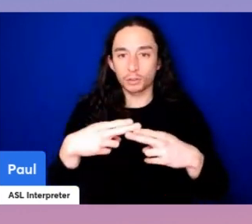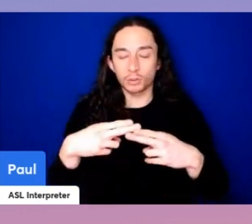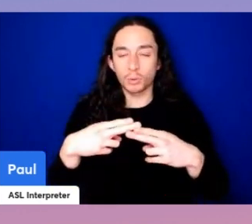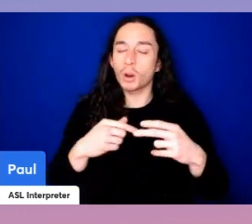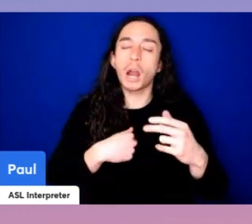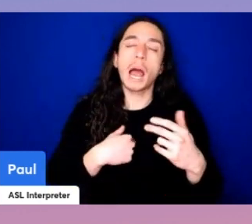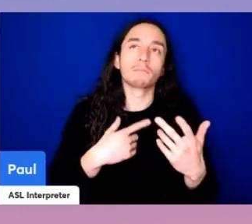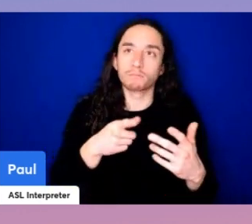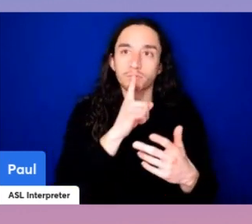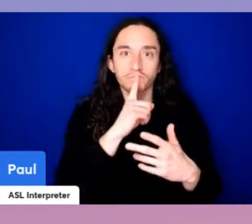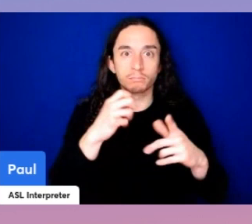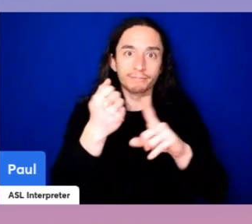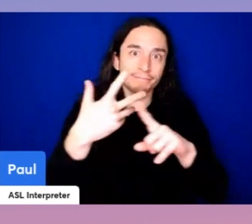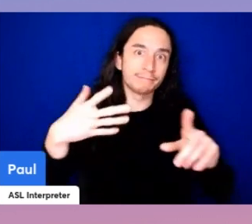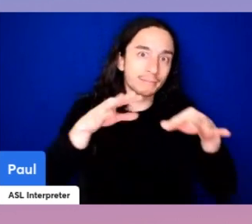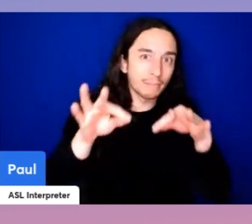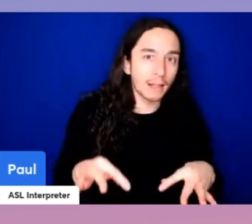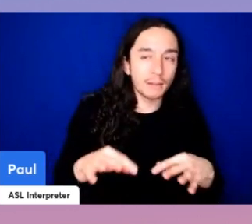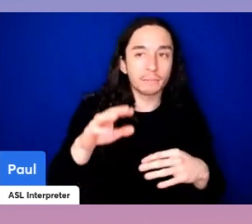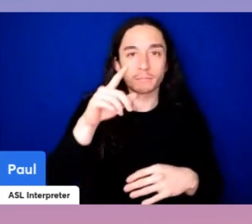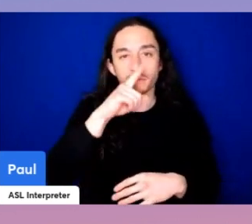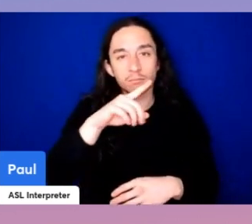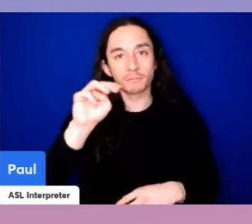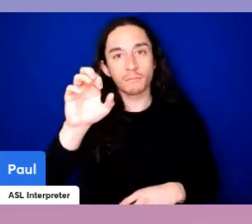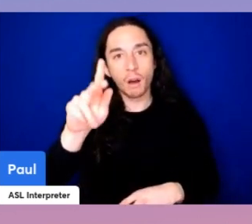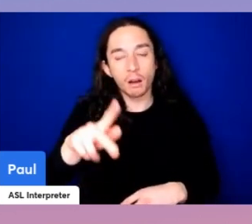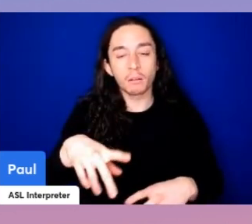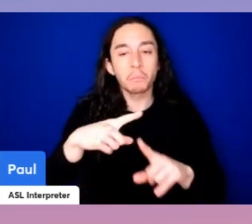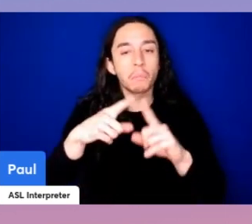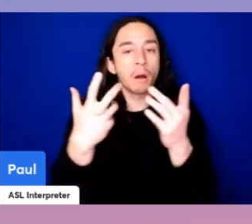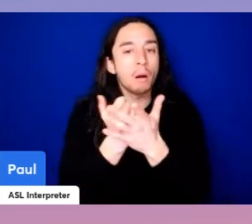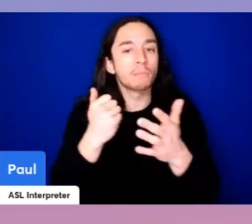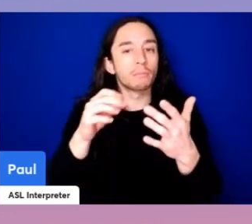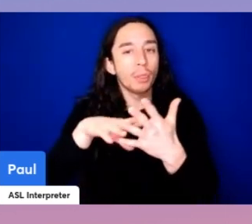explain about the mock, but you can learn more about in here.